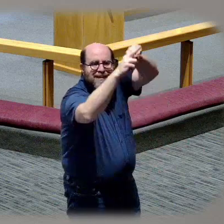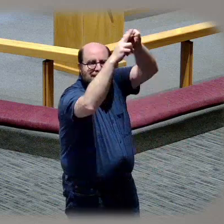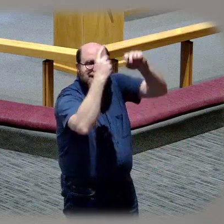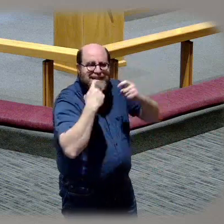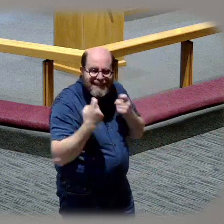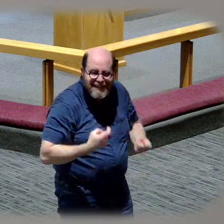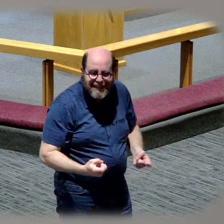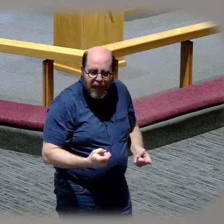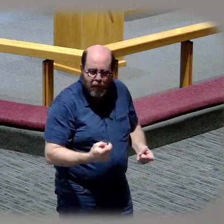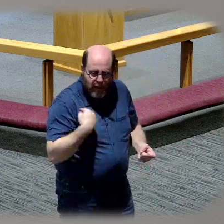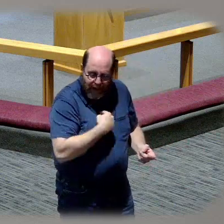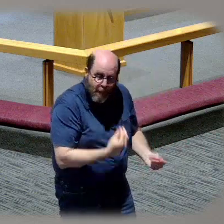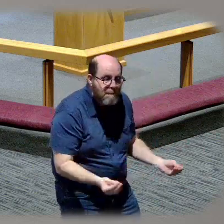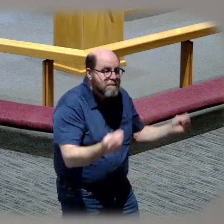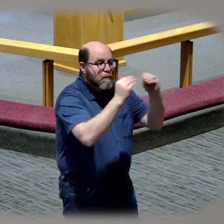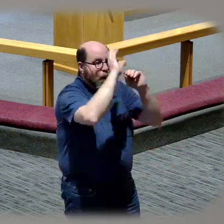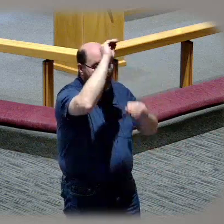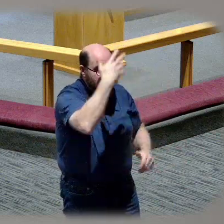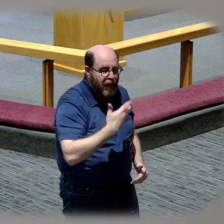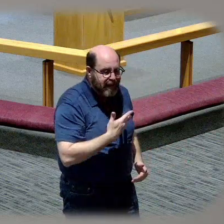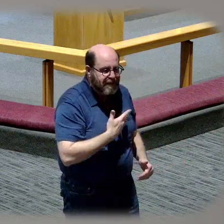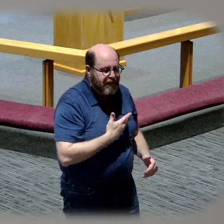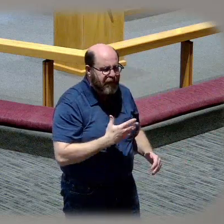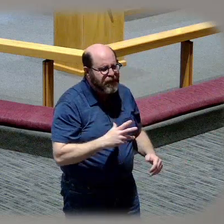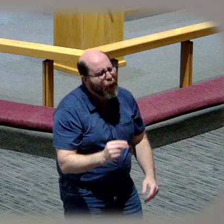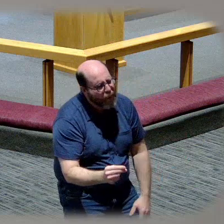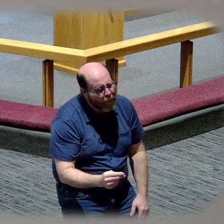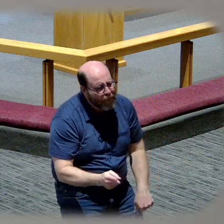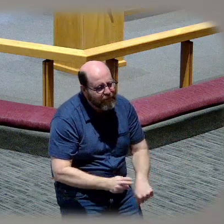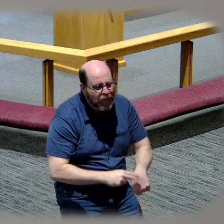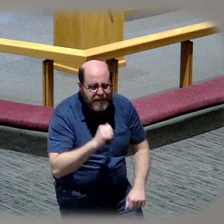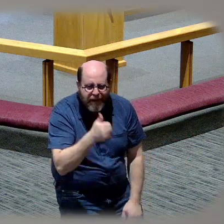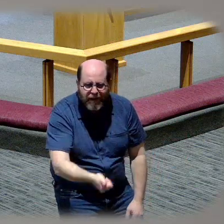more grace? Absolutely not.